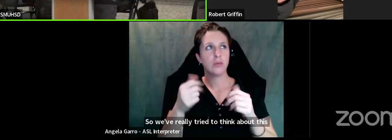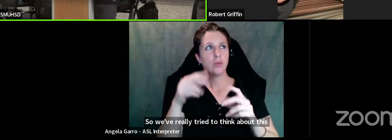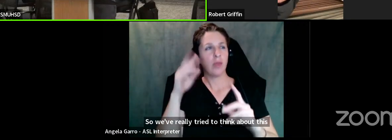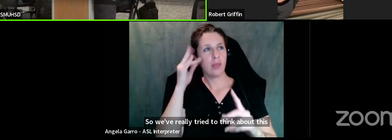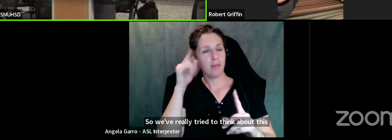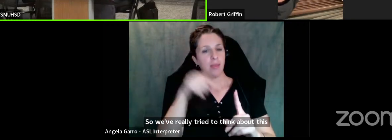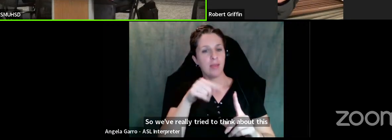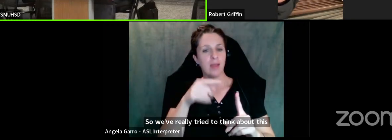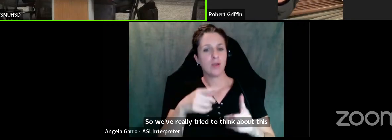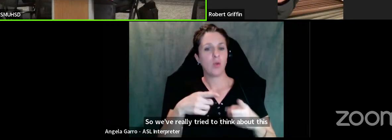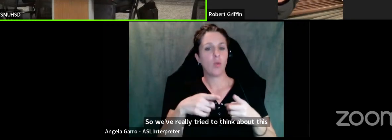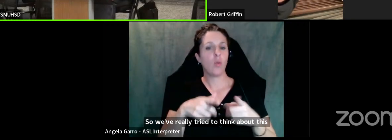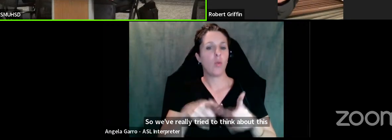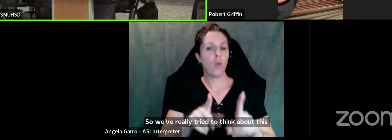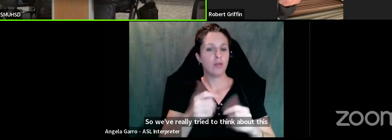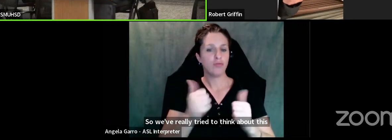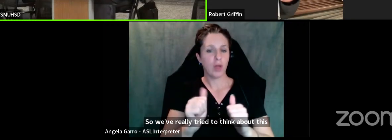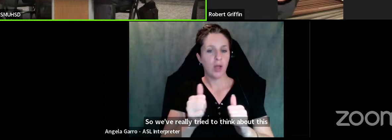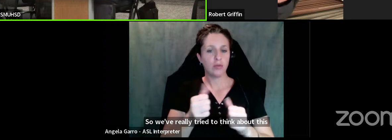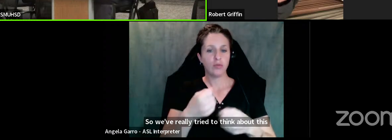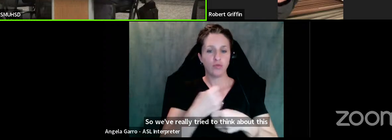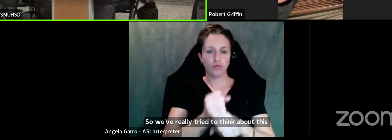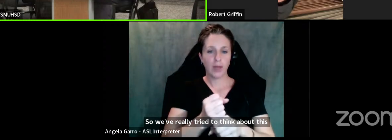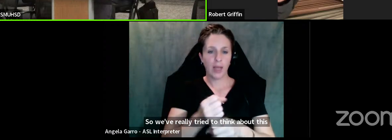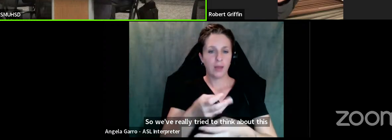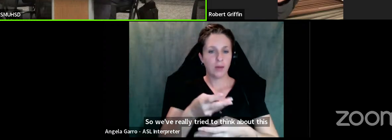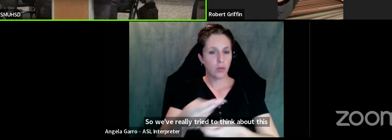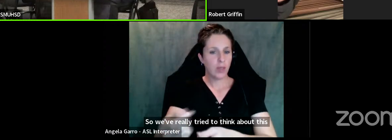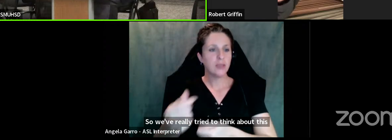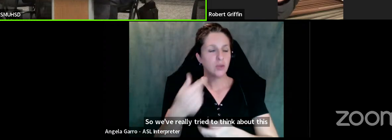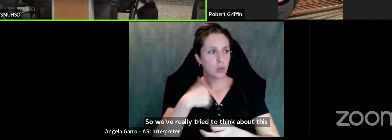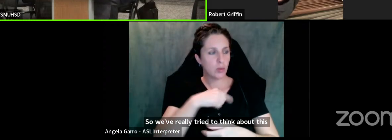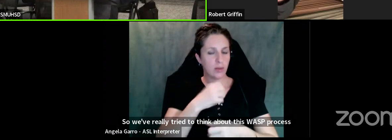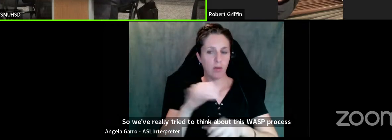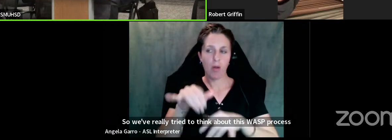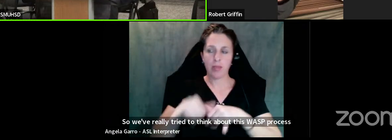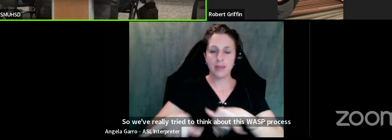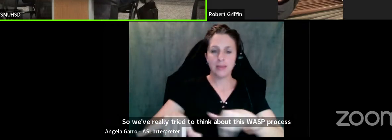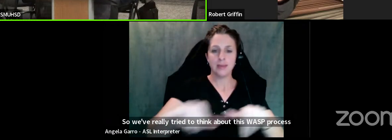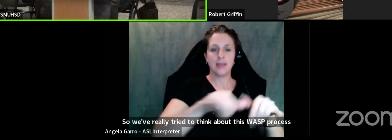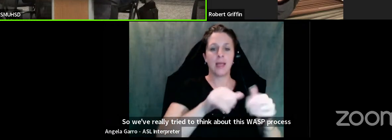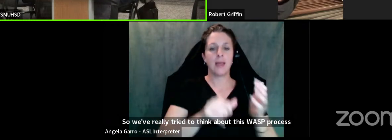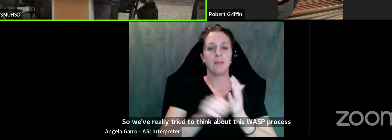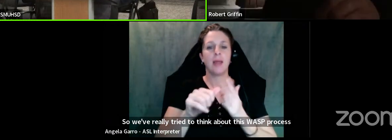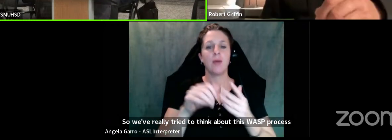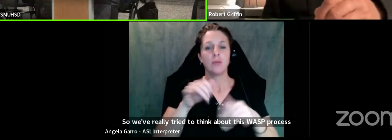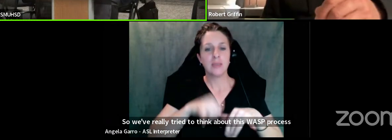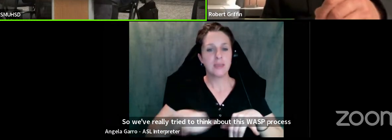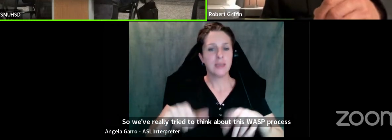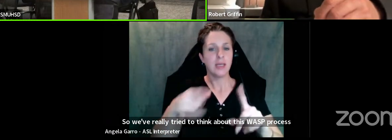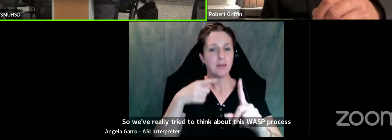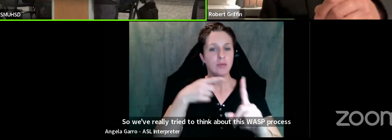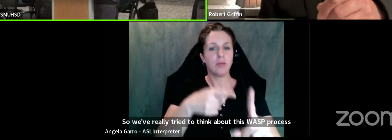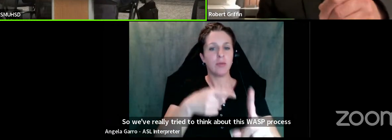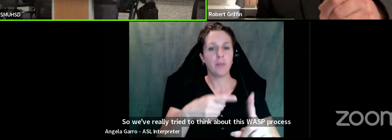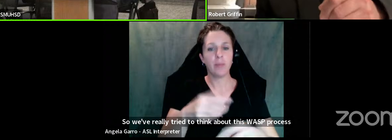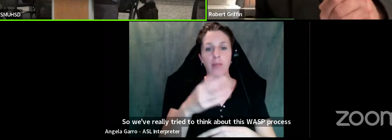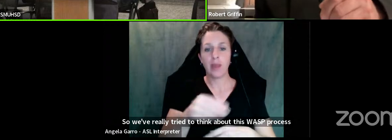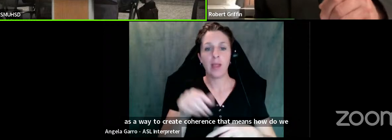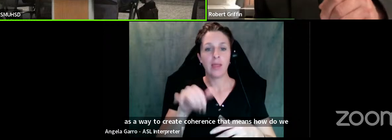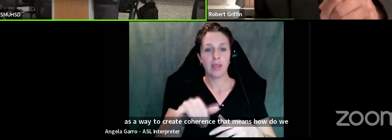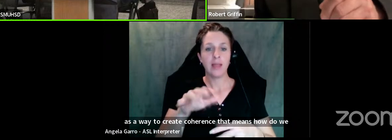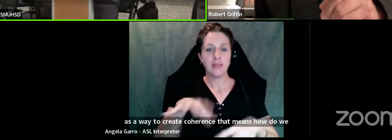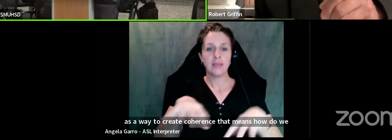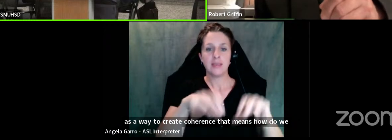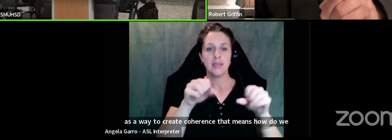create coherence. That means, how do we ensure that we're all on the same page, that we're all pulling in the same direction? And that has taken a lot